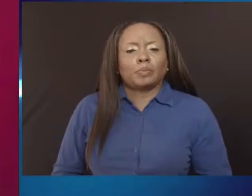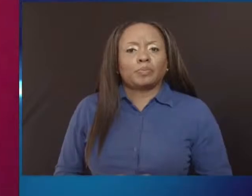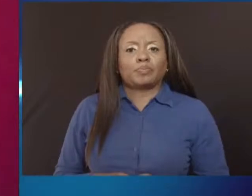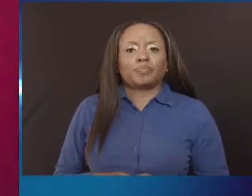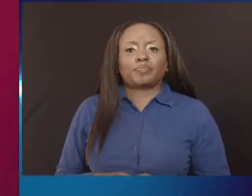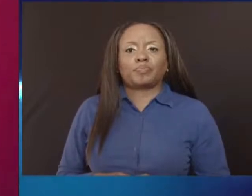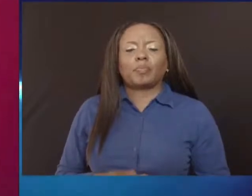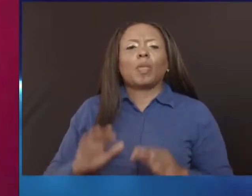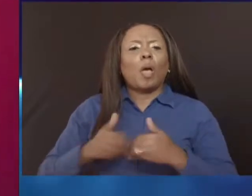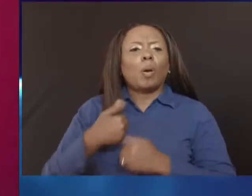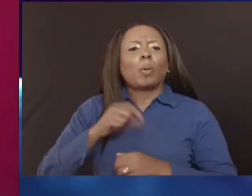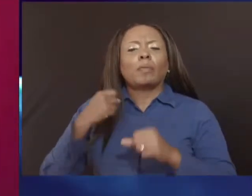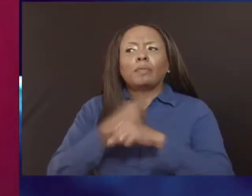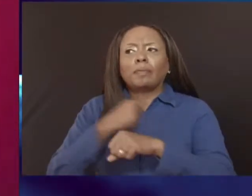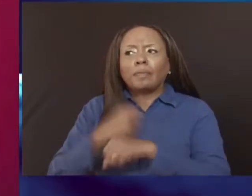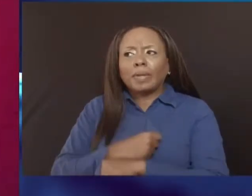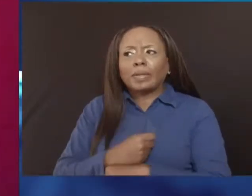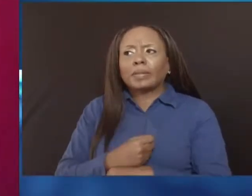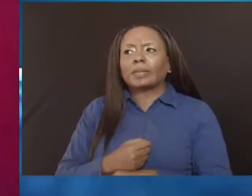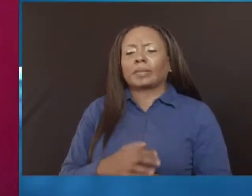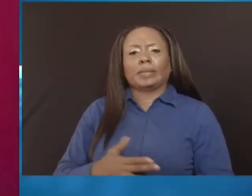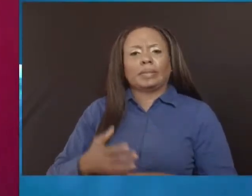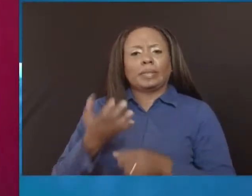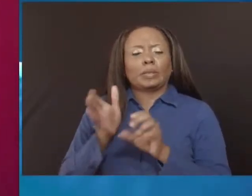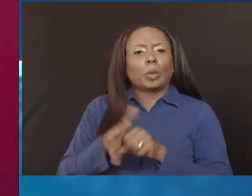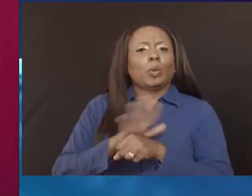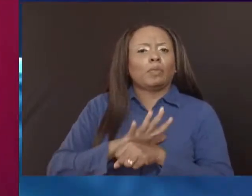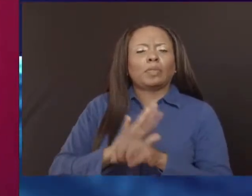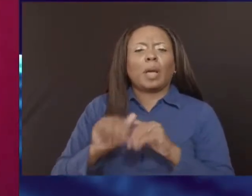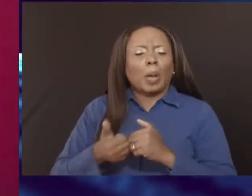this deadly pandemic.